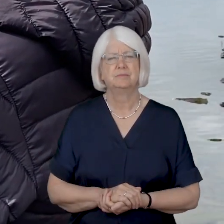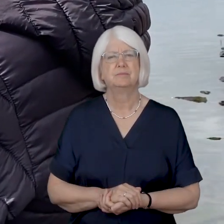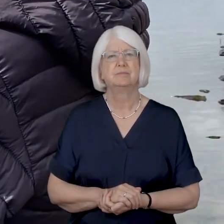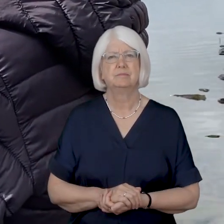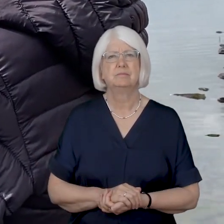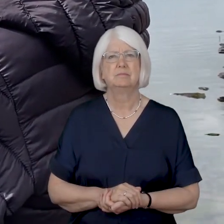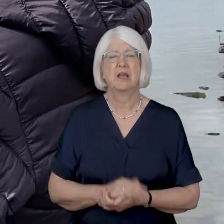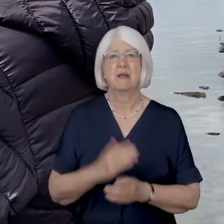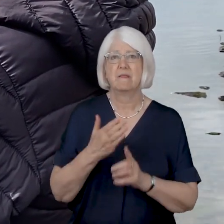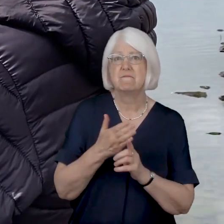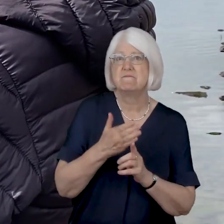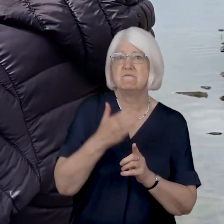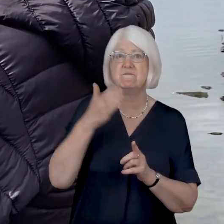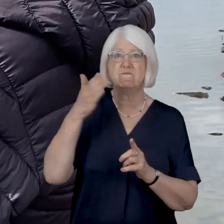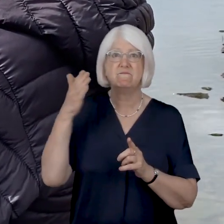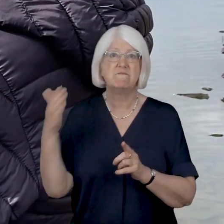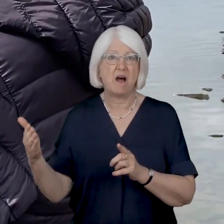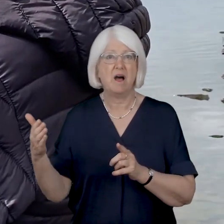And the Far East,